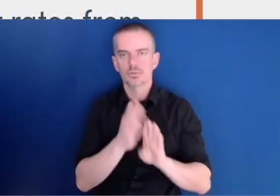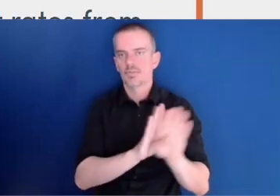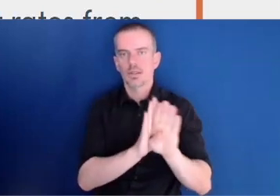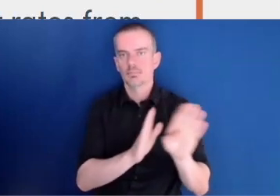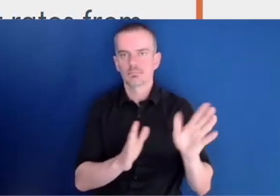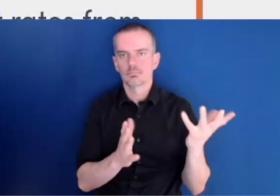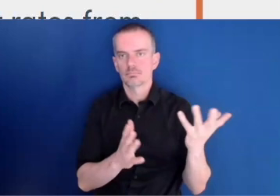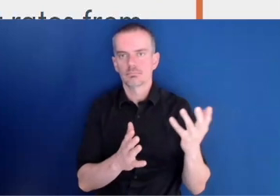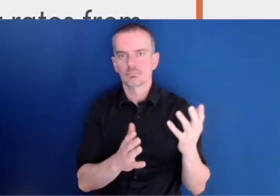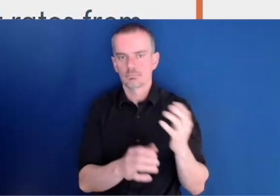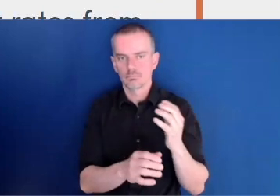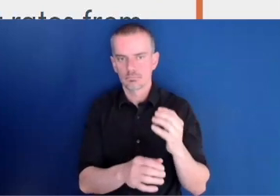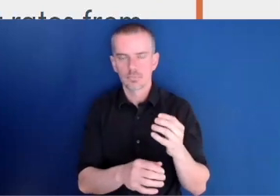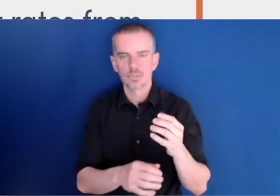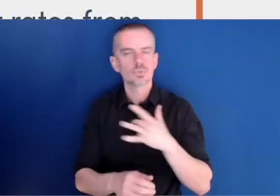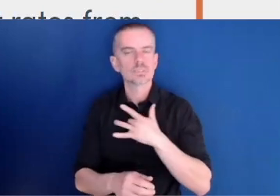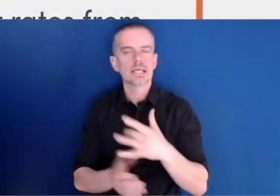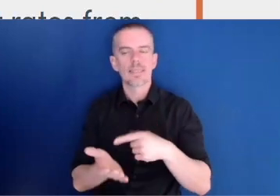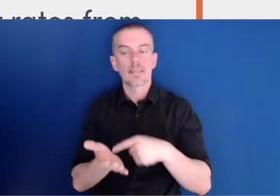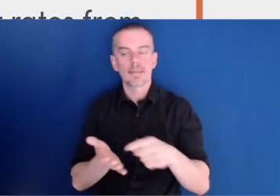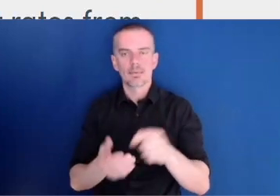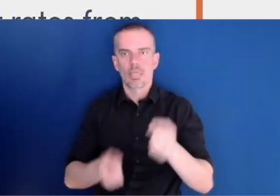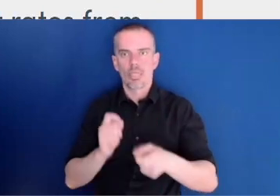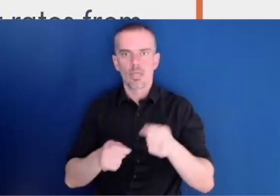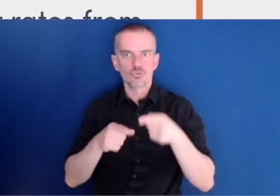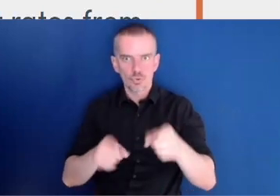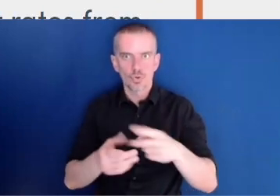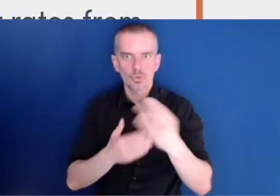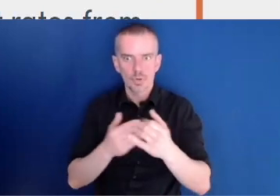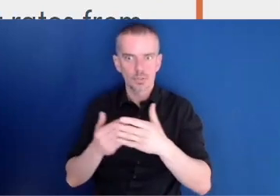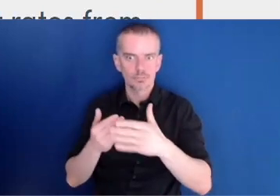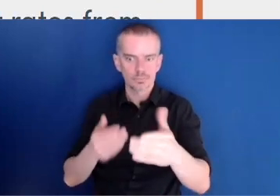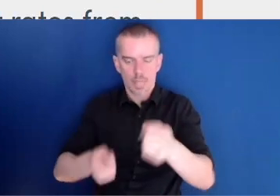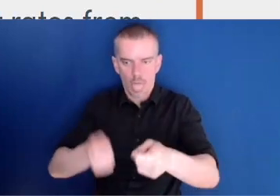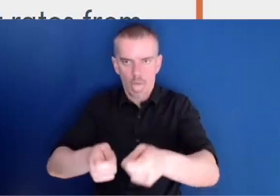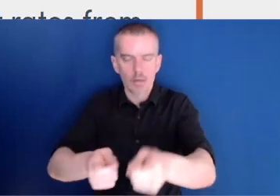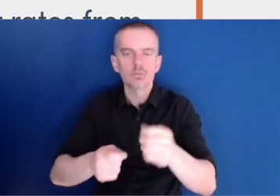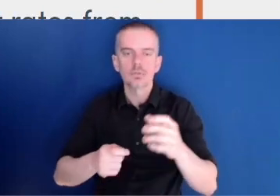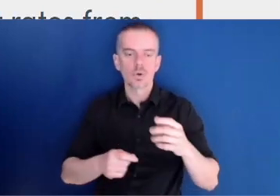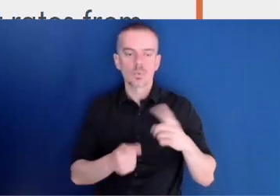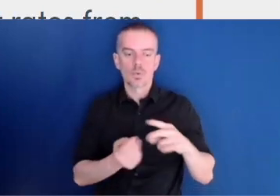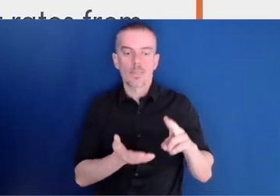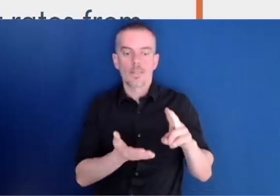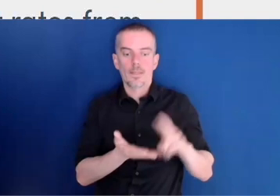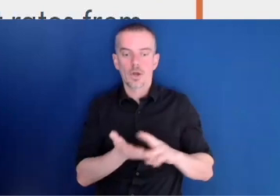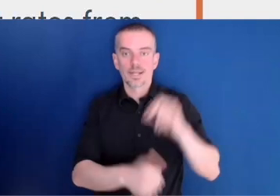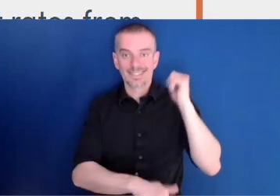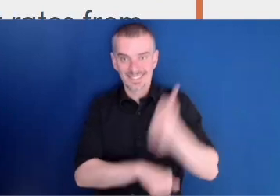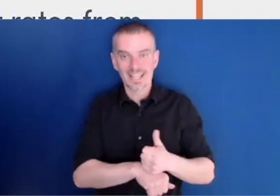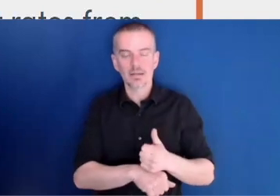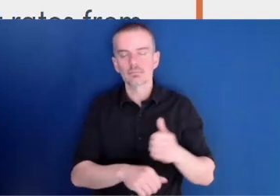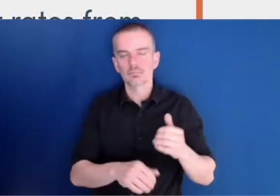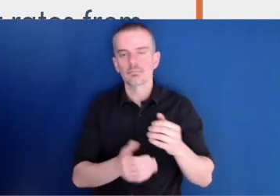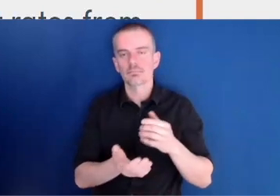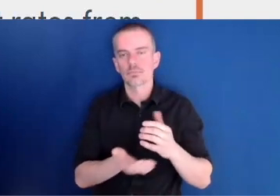usually have to be changing the payment rates throughout. That can be locked in at the beginning of your contract.